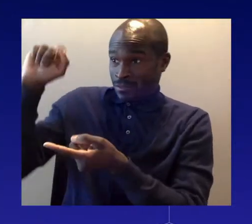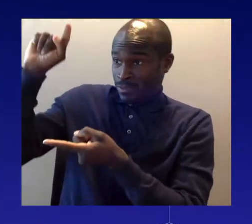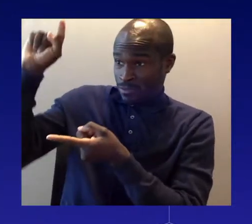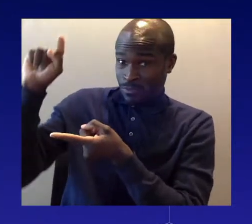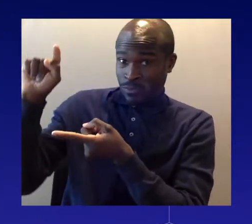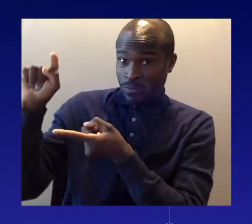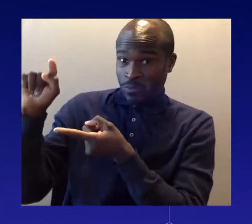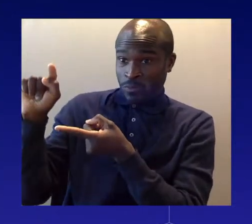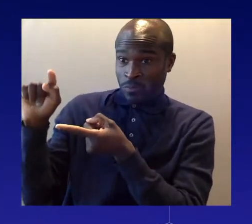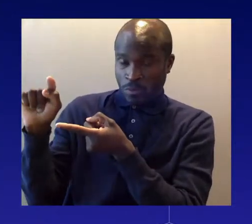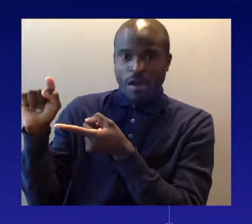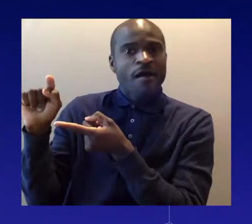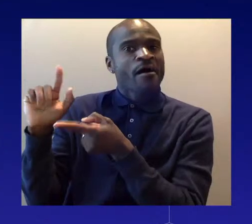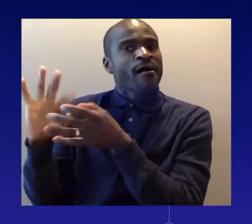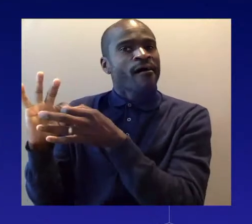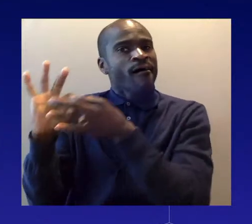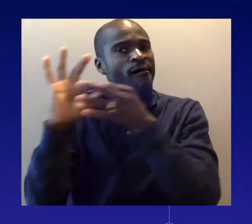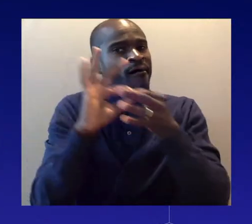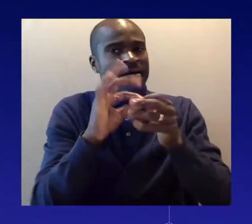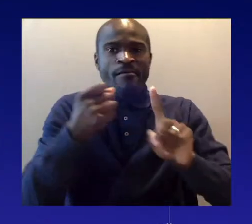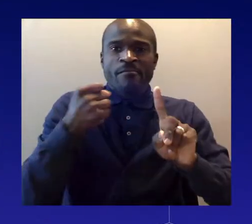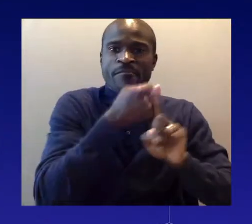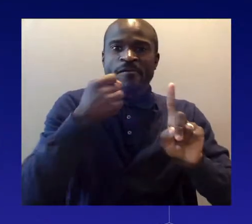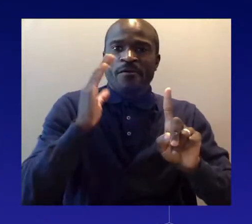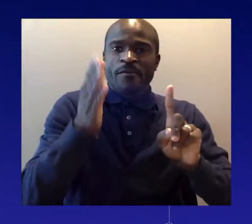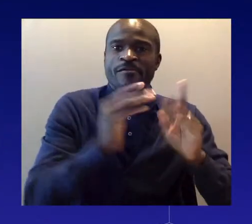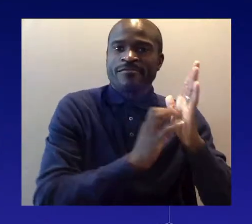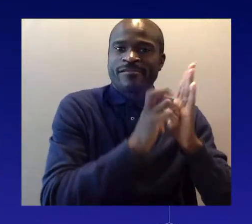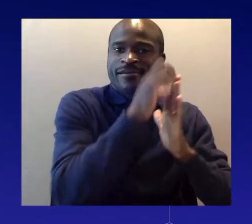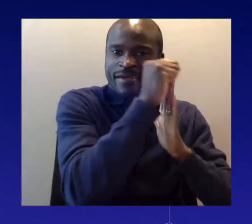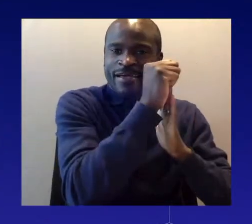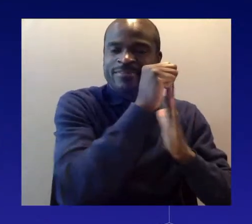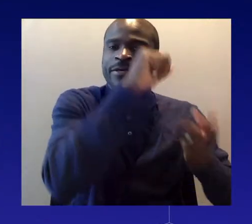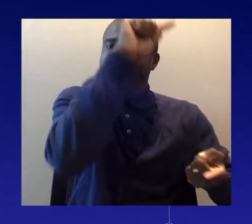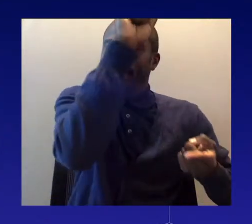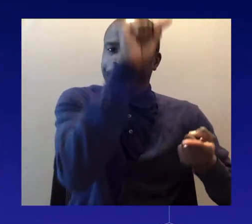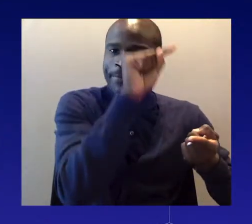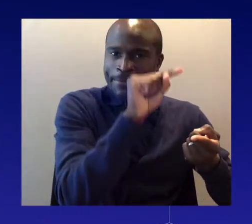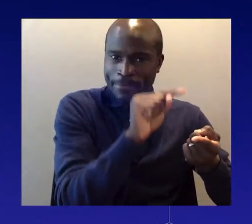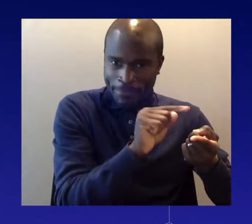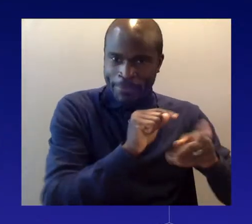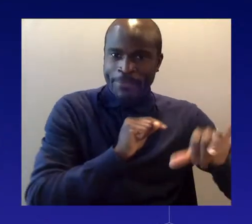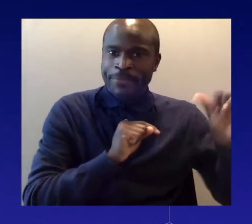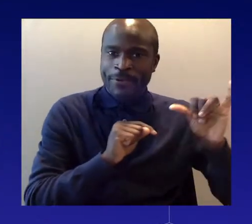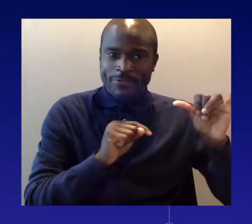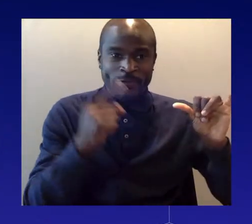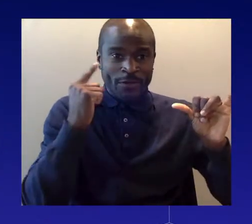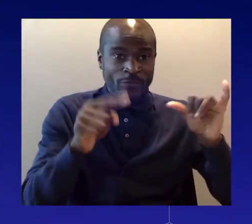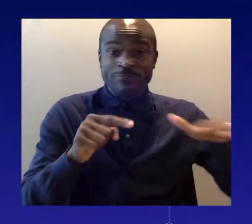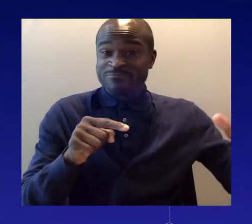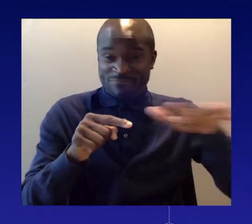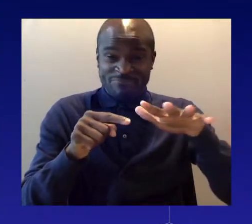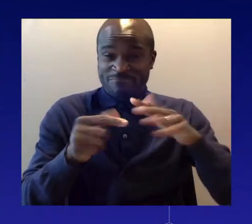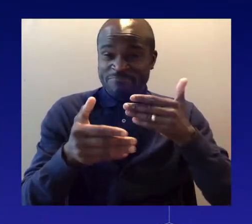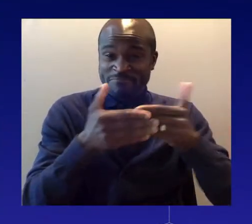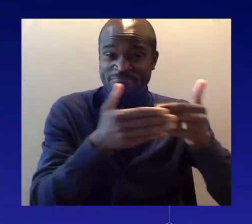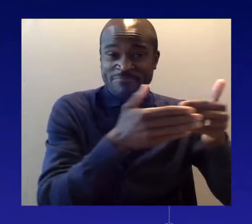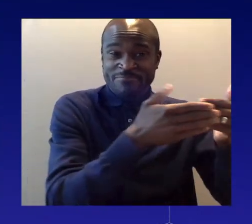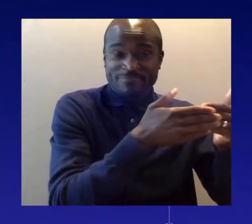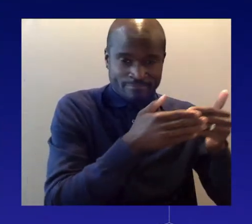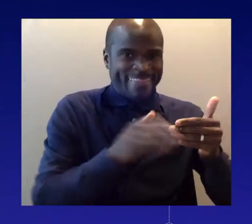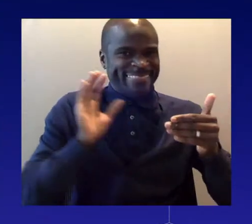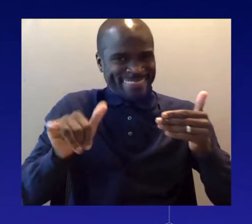cancer risks by 96% in communities near chemical plants that are covered by this rule. This is how you get ahead of the